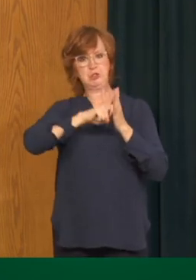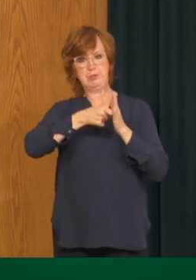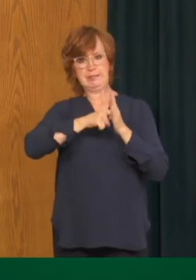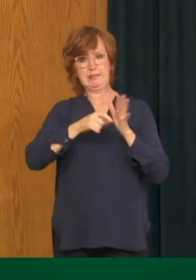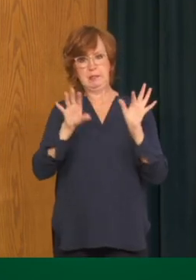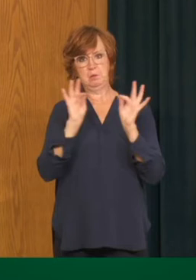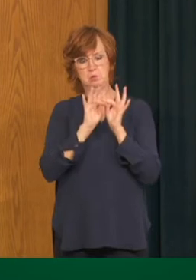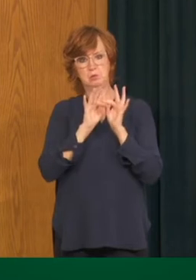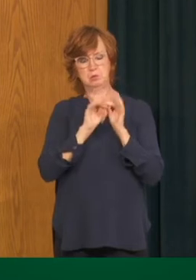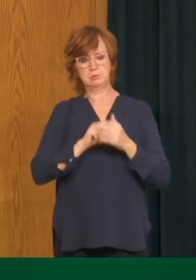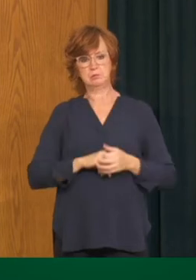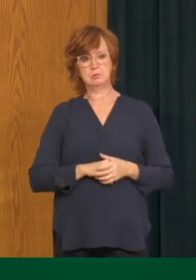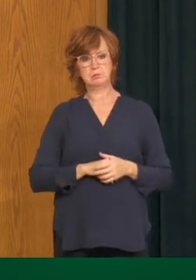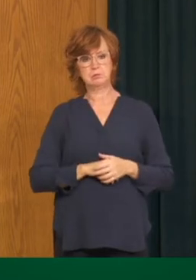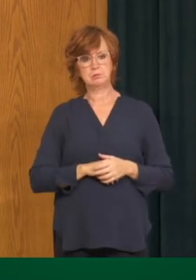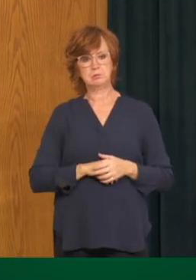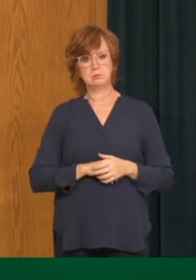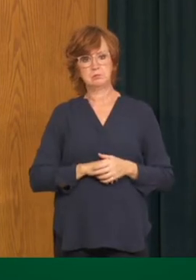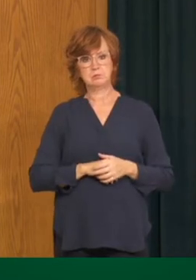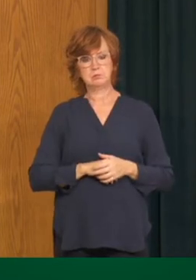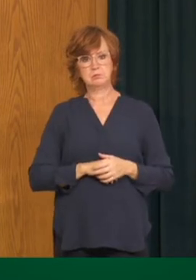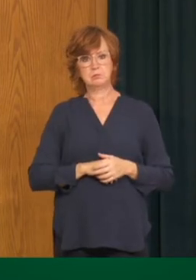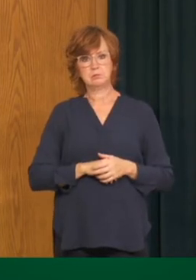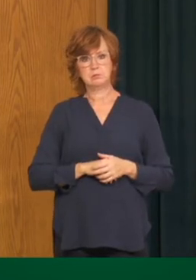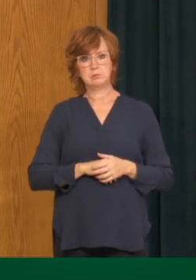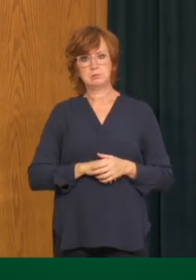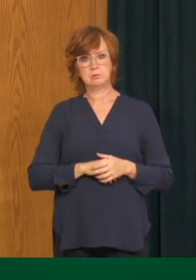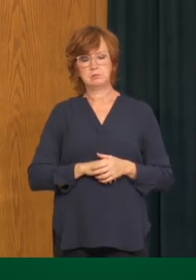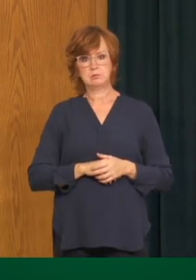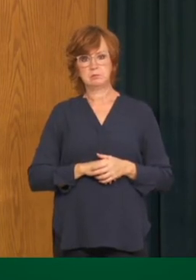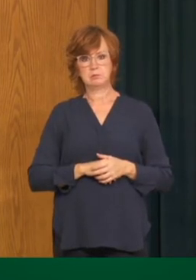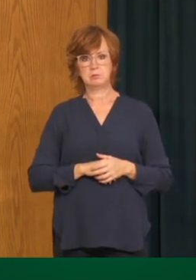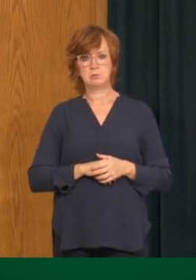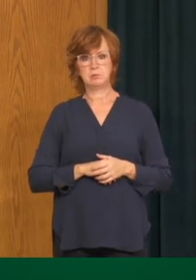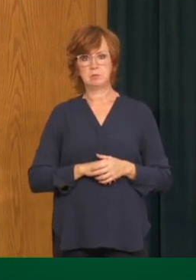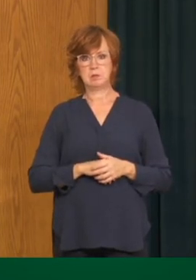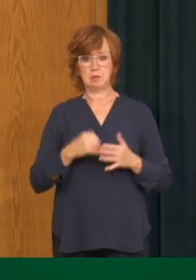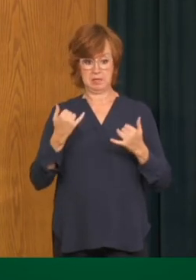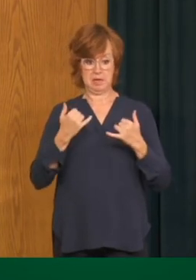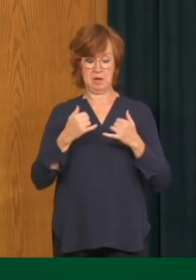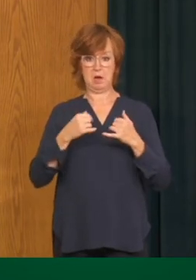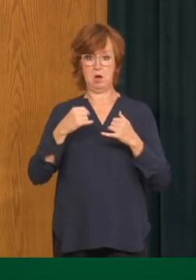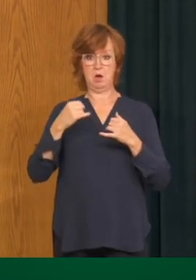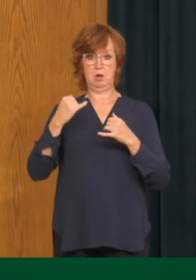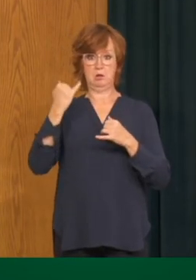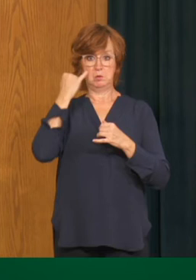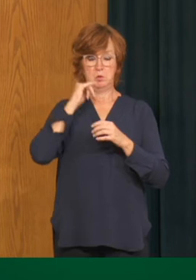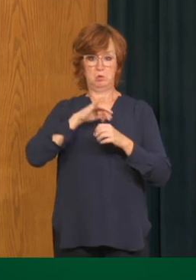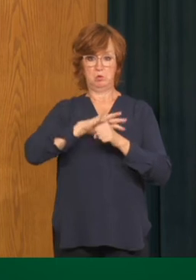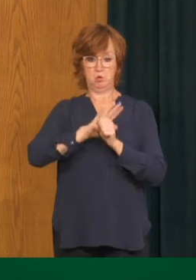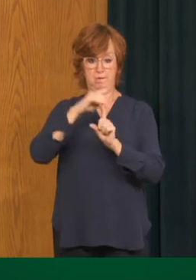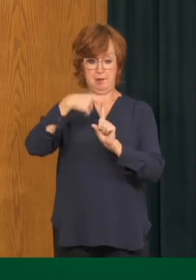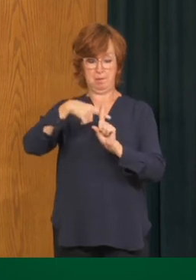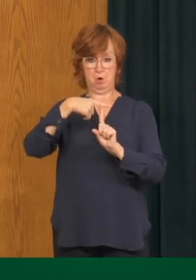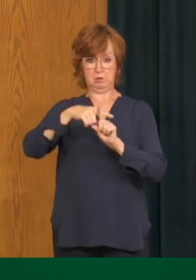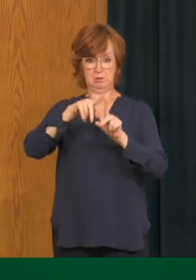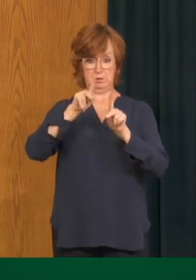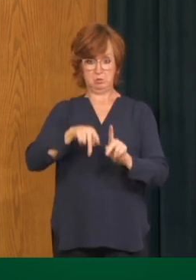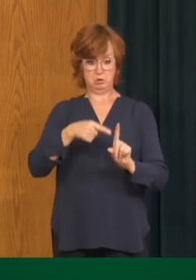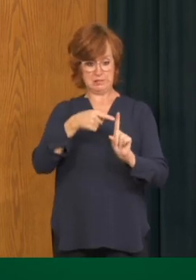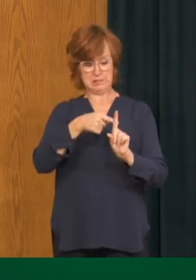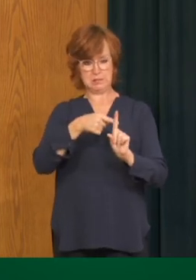should not always create concern or panic if there's a test positive. Now, with school reopening, and a staff member or school